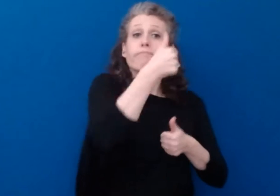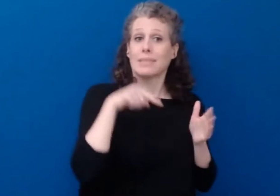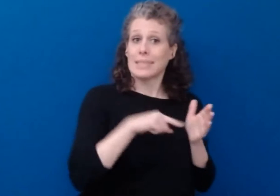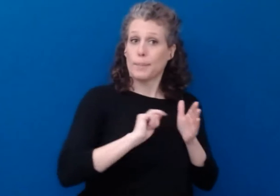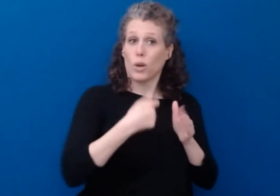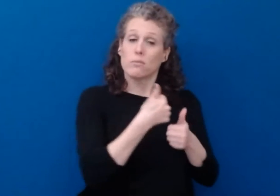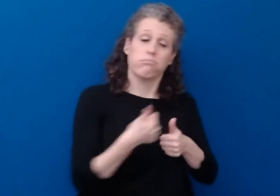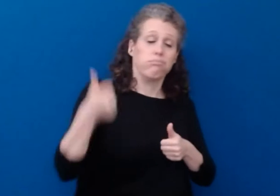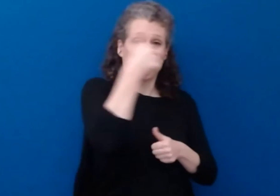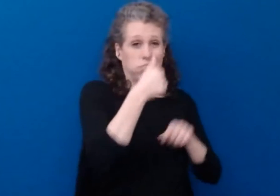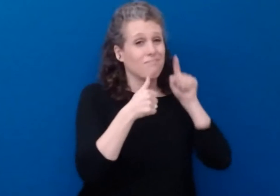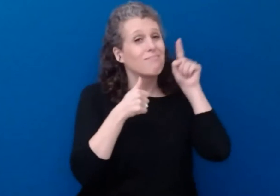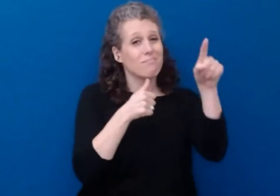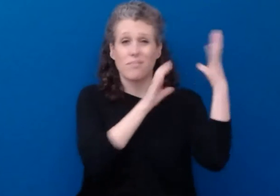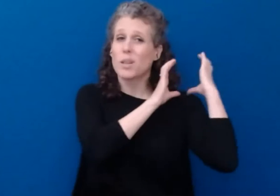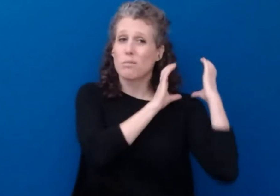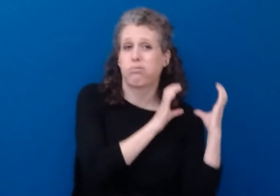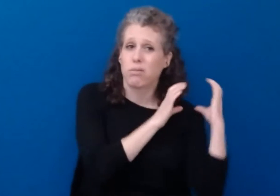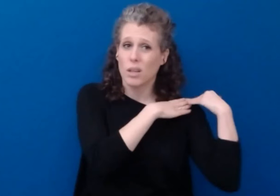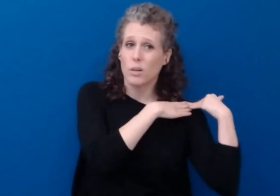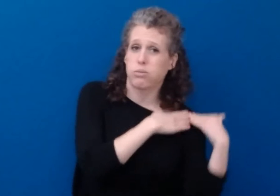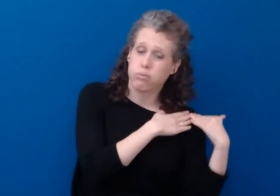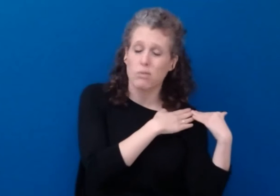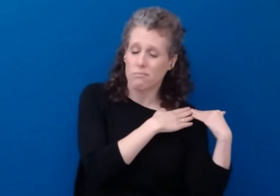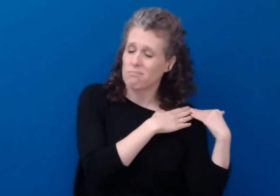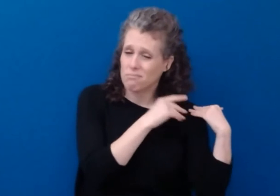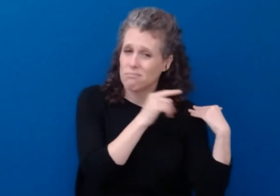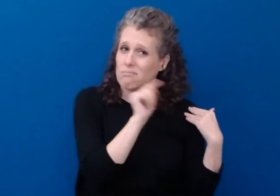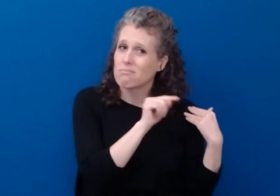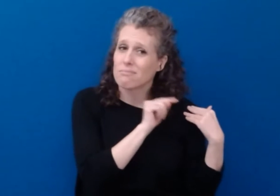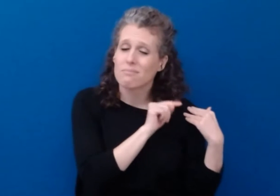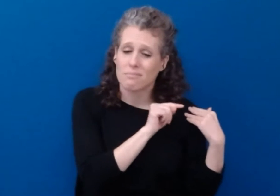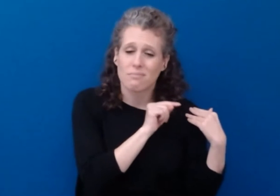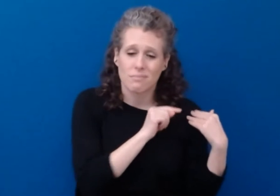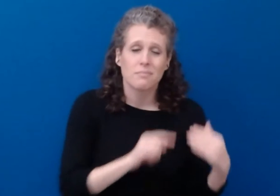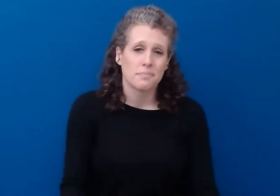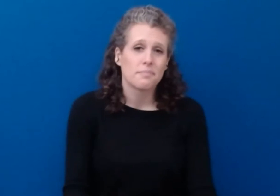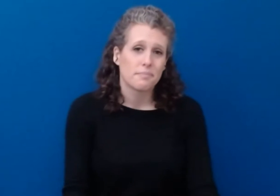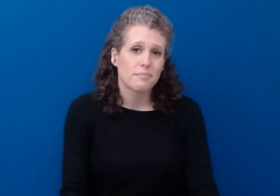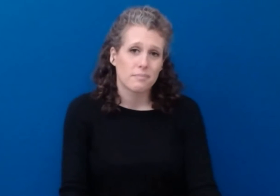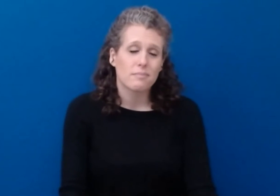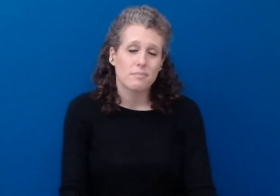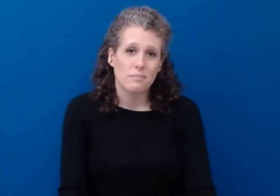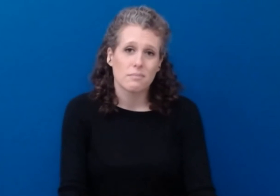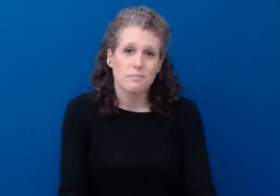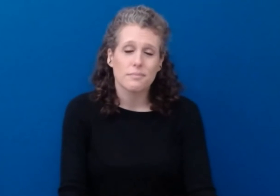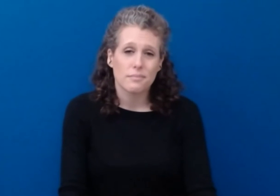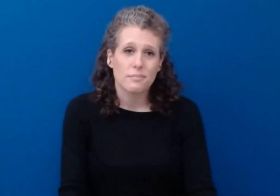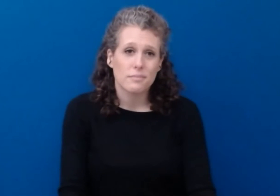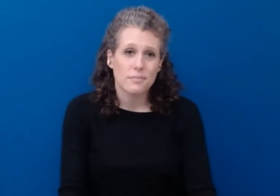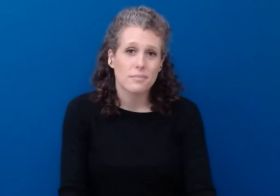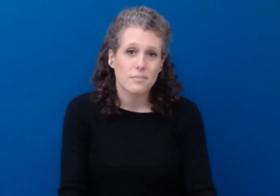requirement or responsibility with the person who is responsible for the project. I think that is